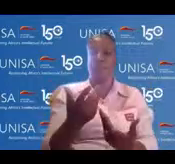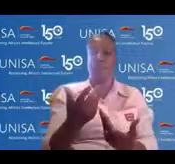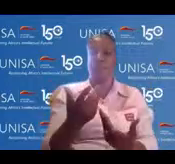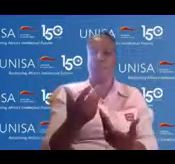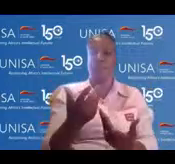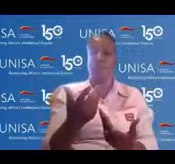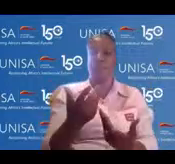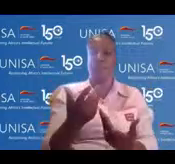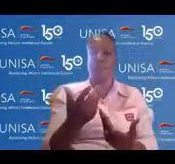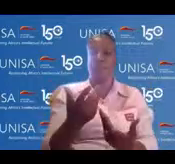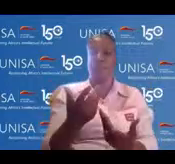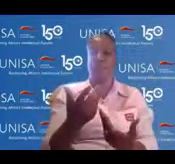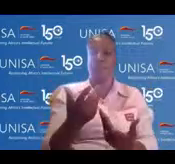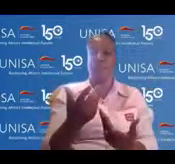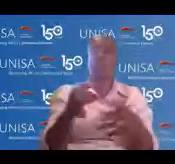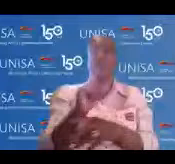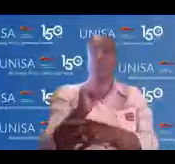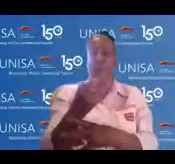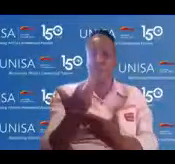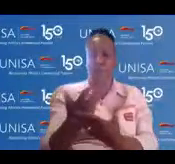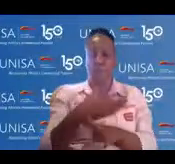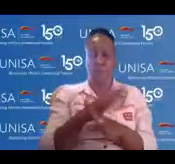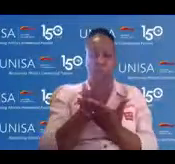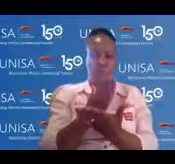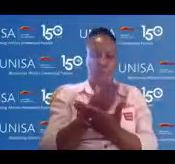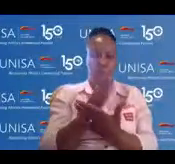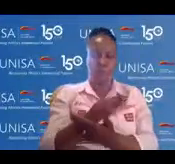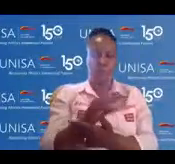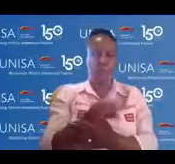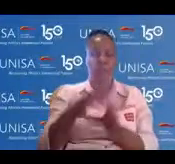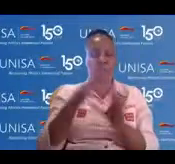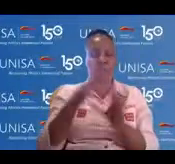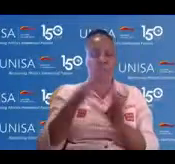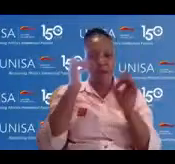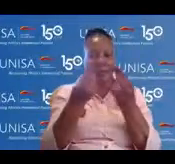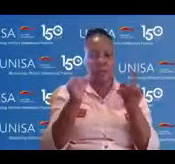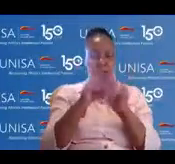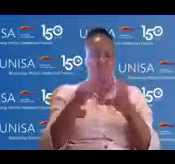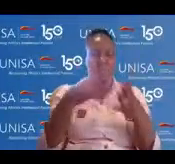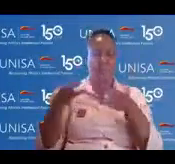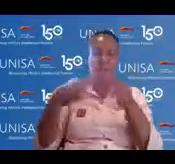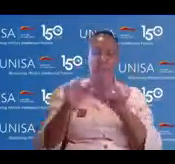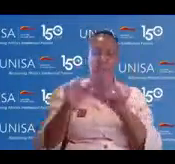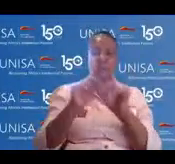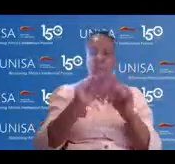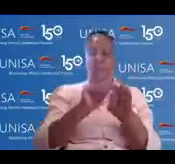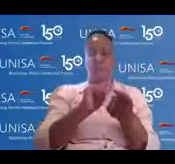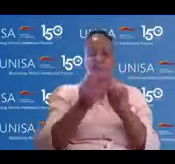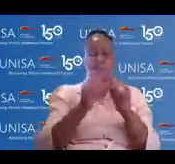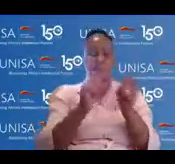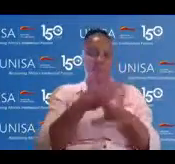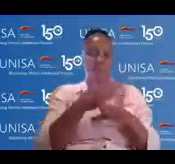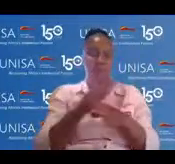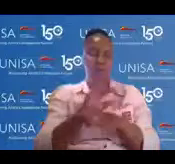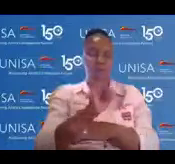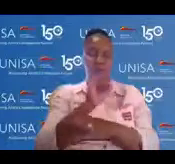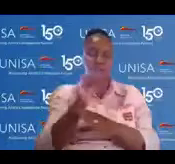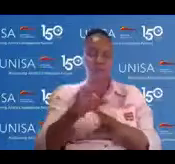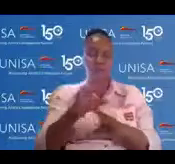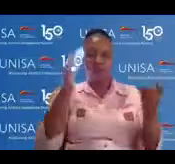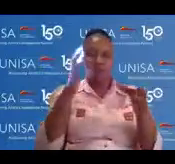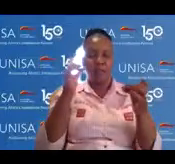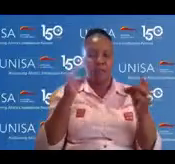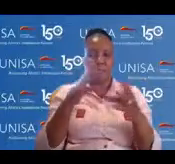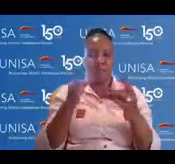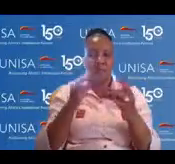thing, please make sure that you notify the institution of any changes you make to your contact information so that we can update